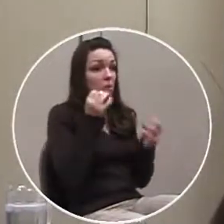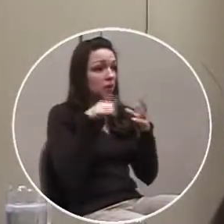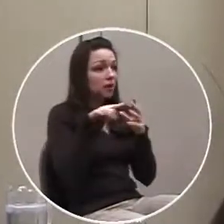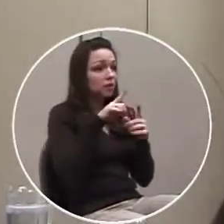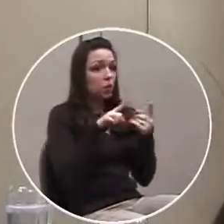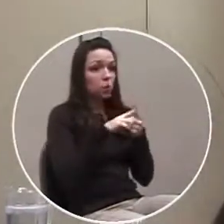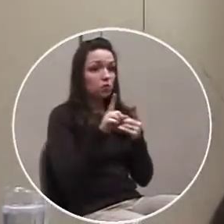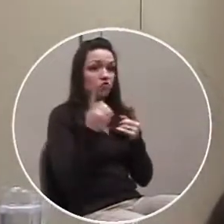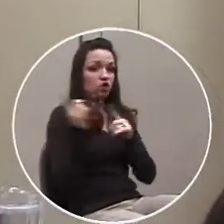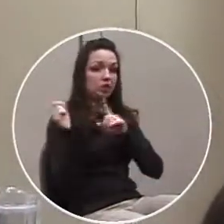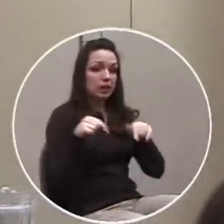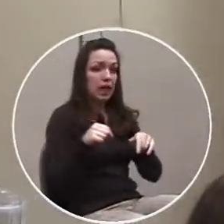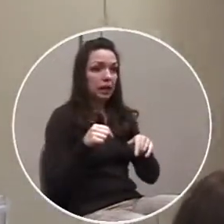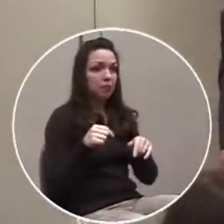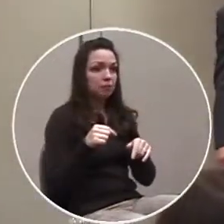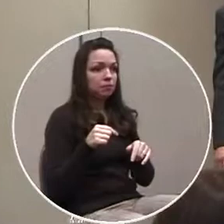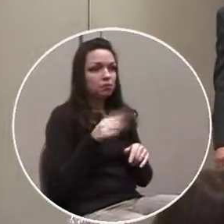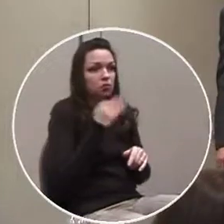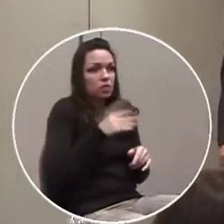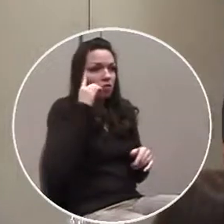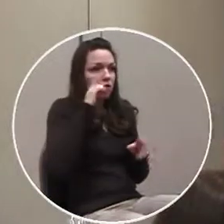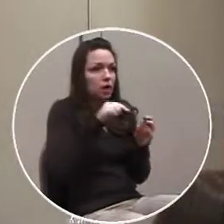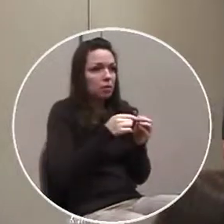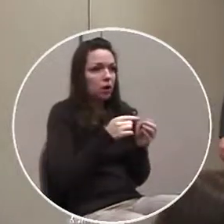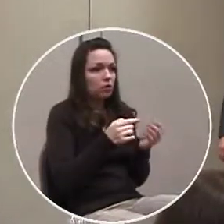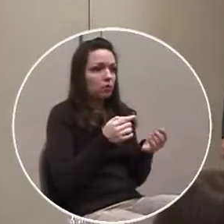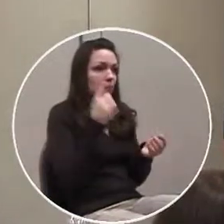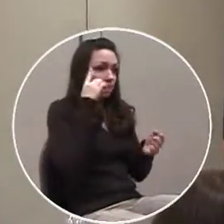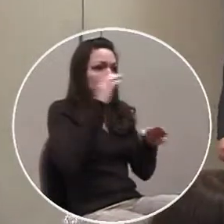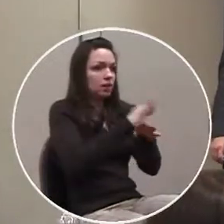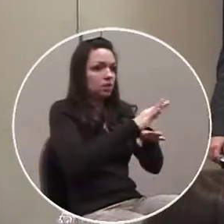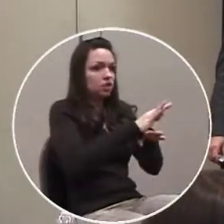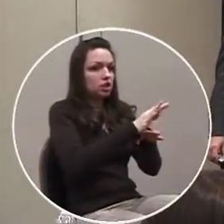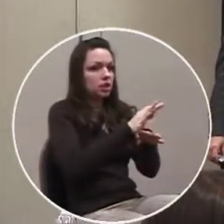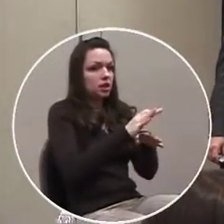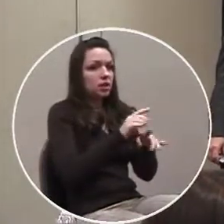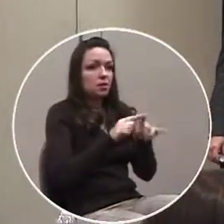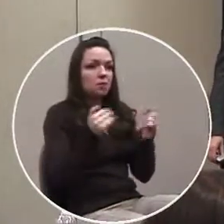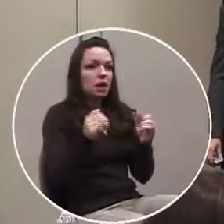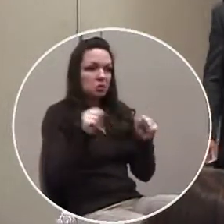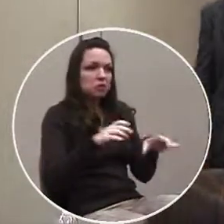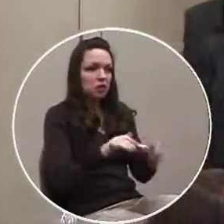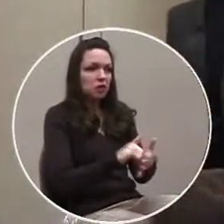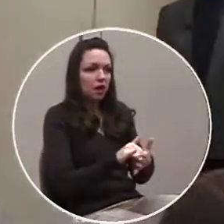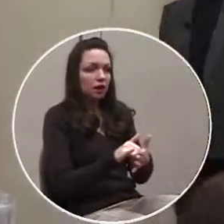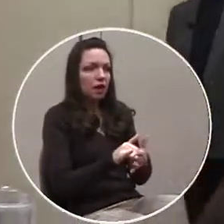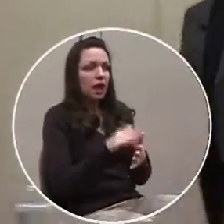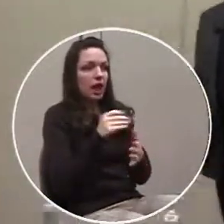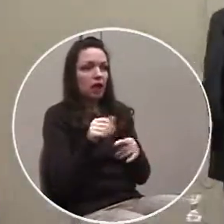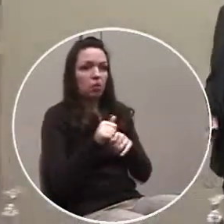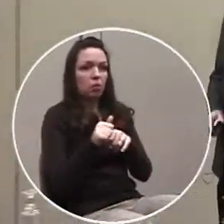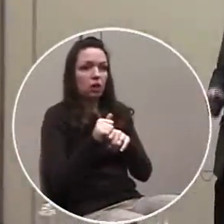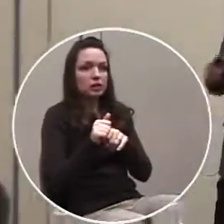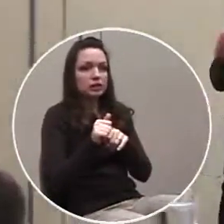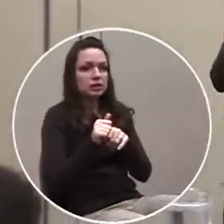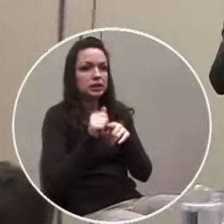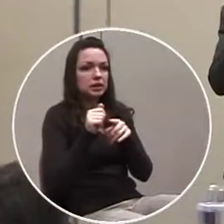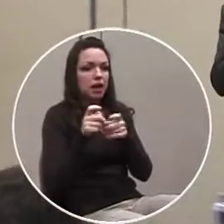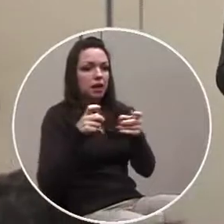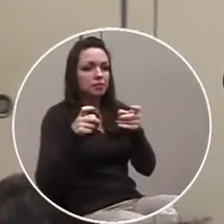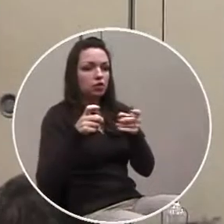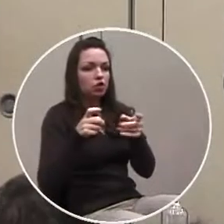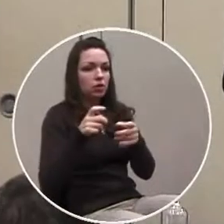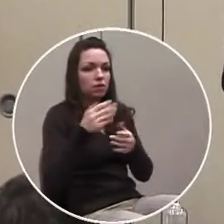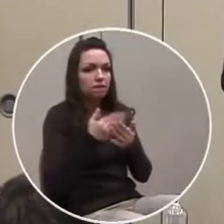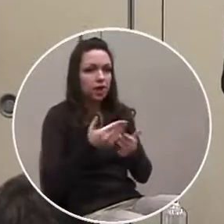thinking functionally. Now you can do that. Now you've practiced administering the facts. So your skill level is increasing, but